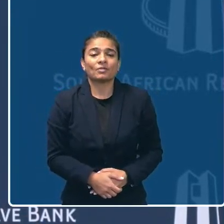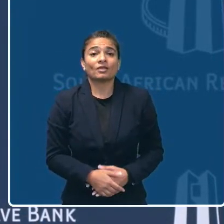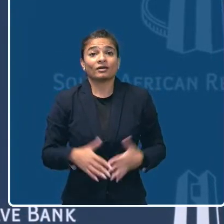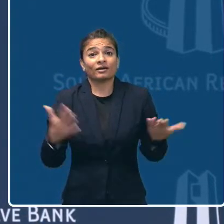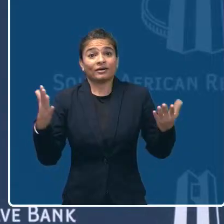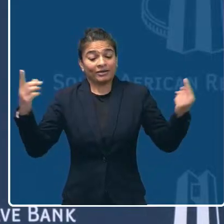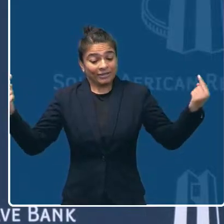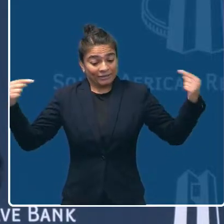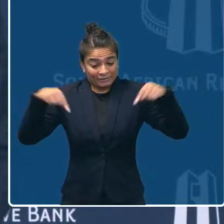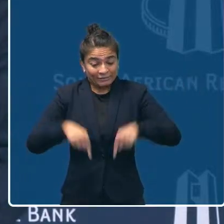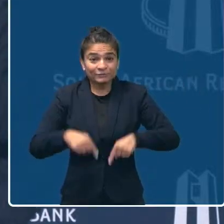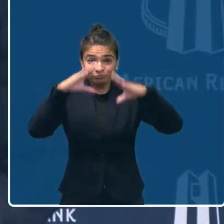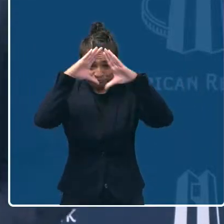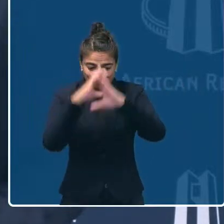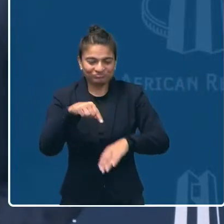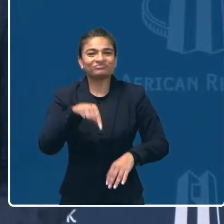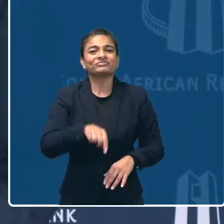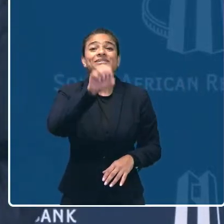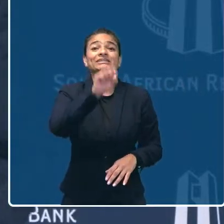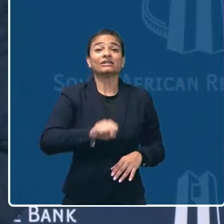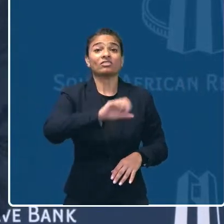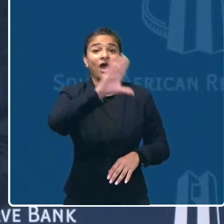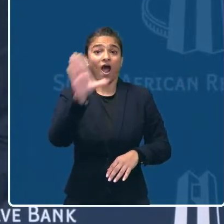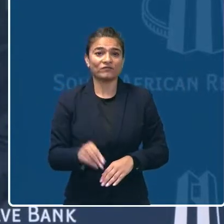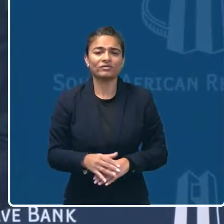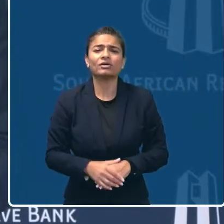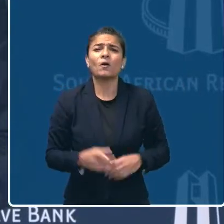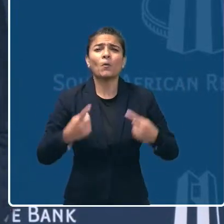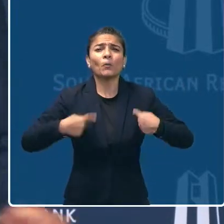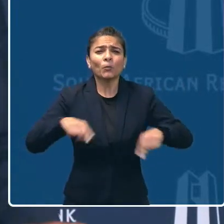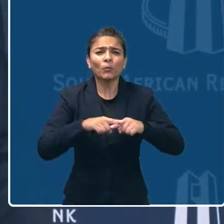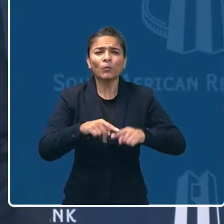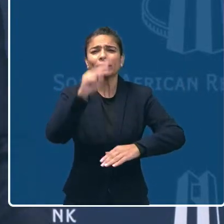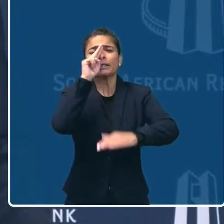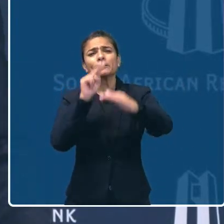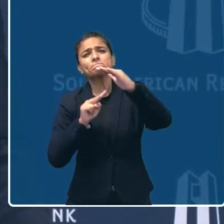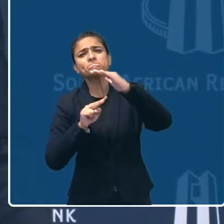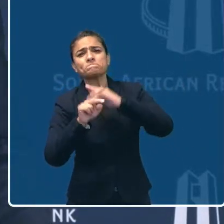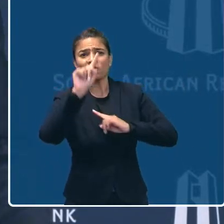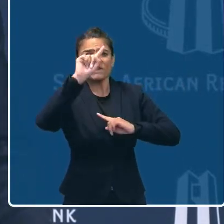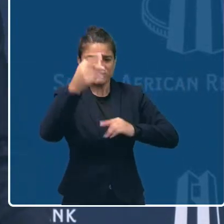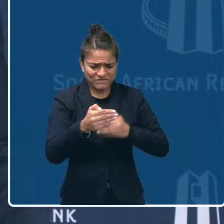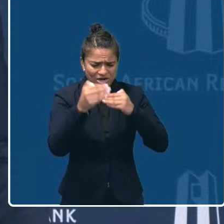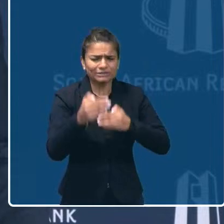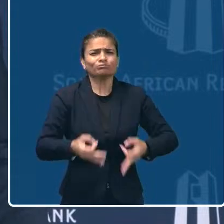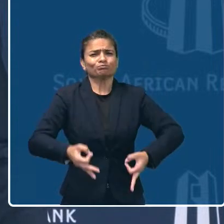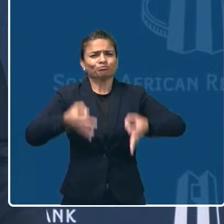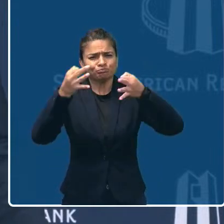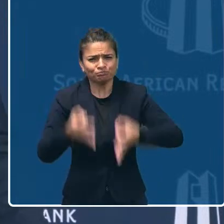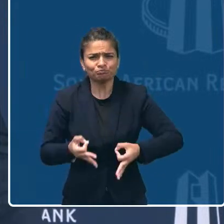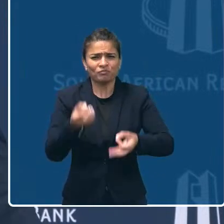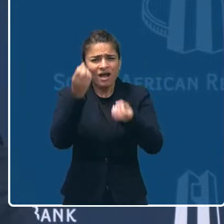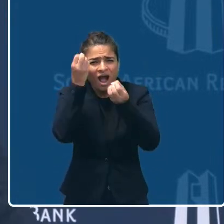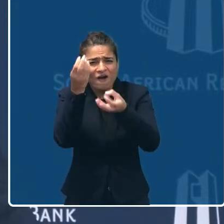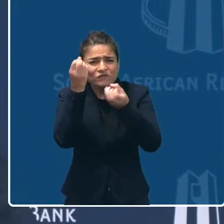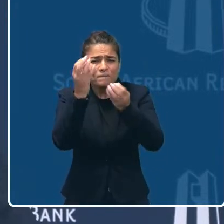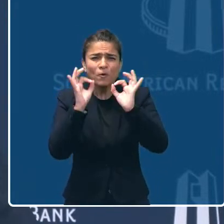Turning to South Africa, we do not yet have the official data for growth in the first